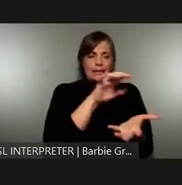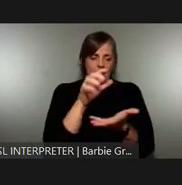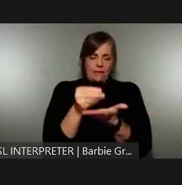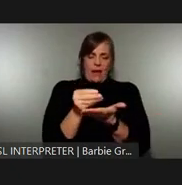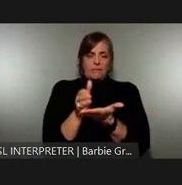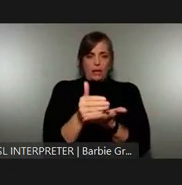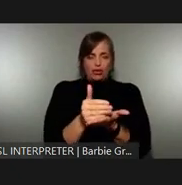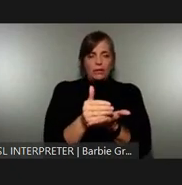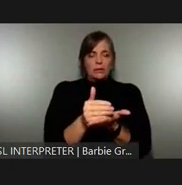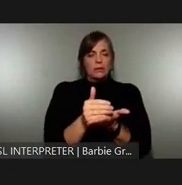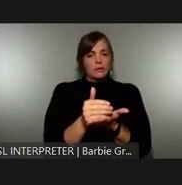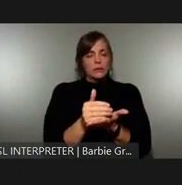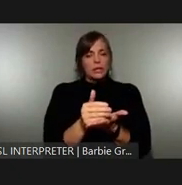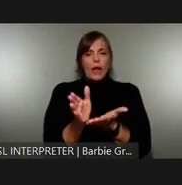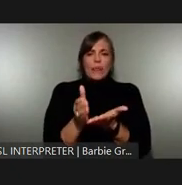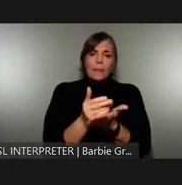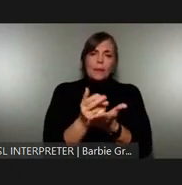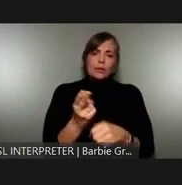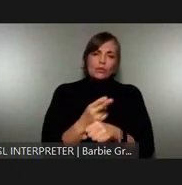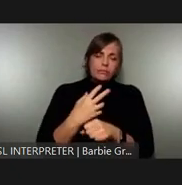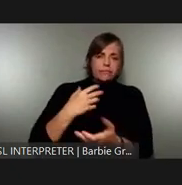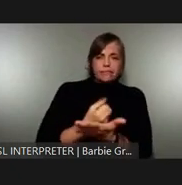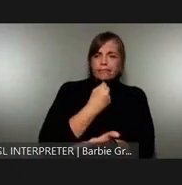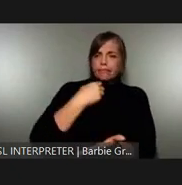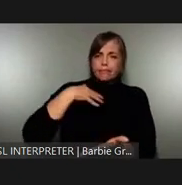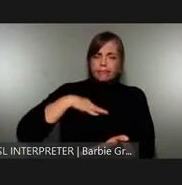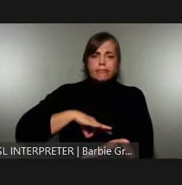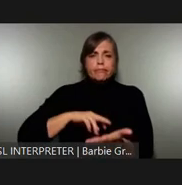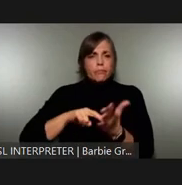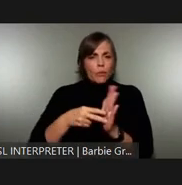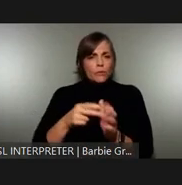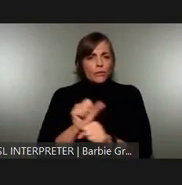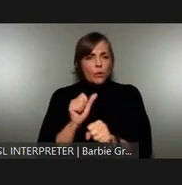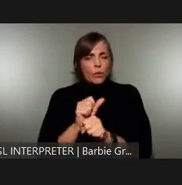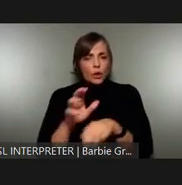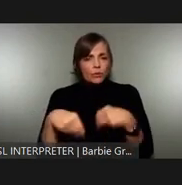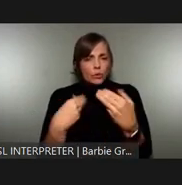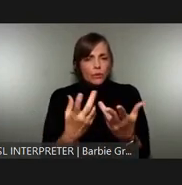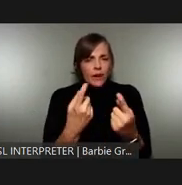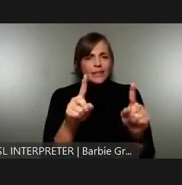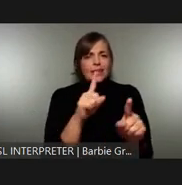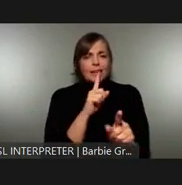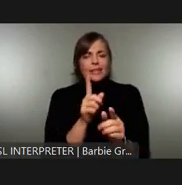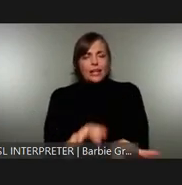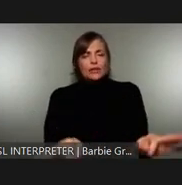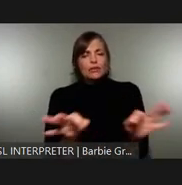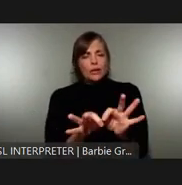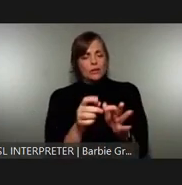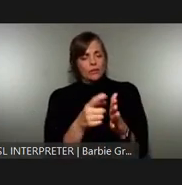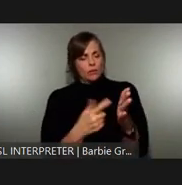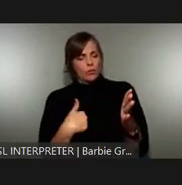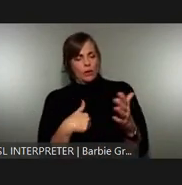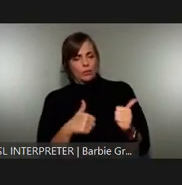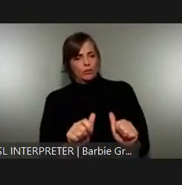it. Budget doing purposeful work in order to deliver success that's so critical for what it is that we're